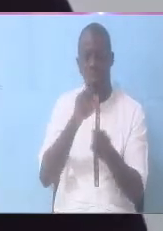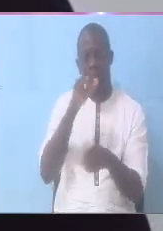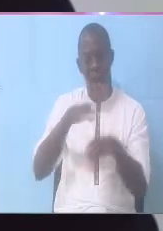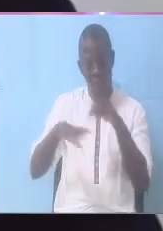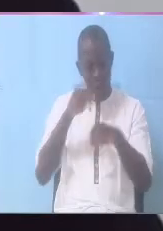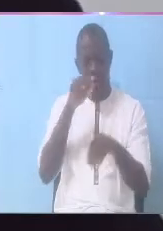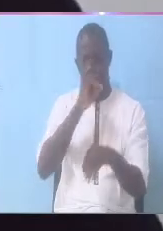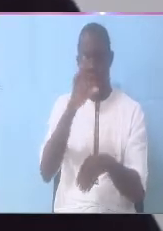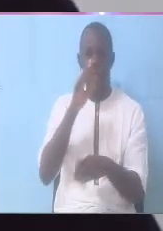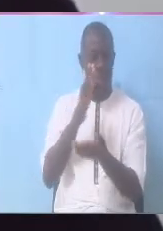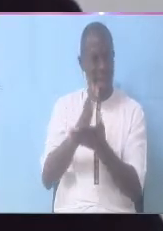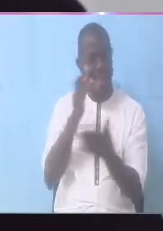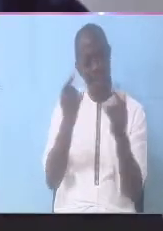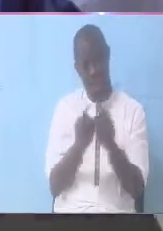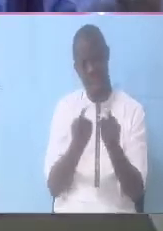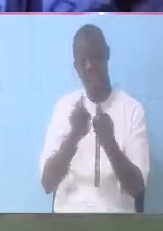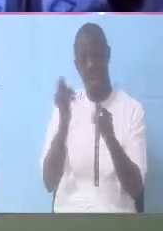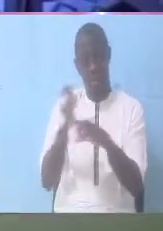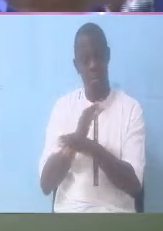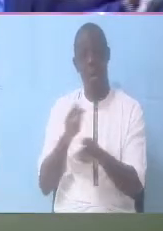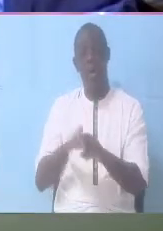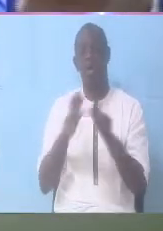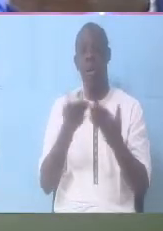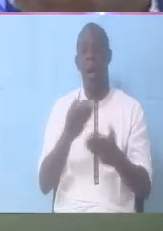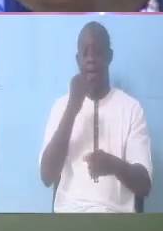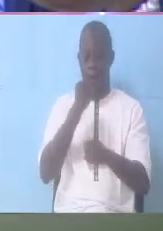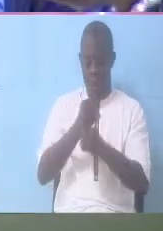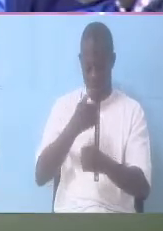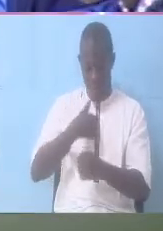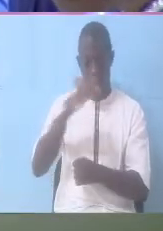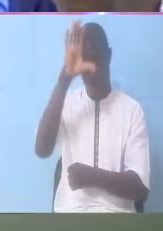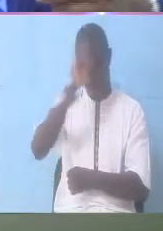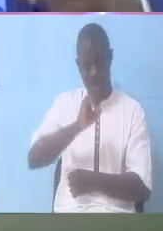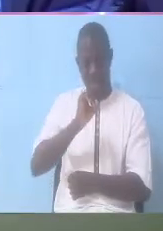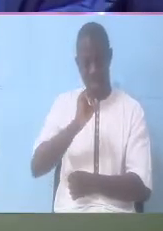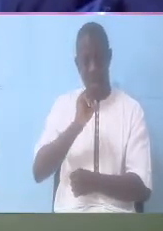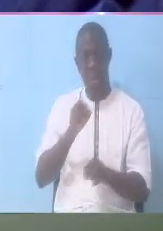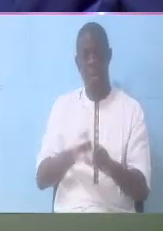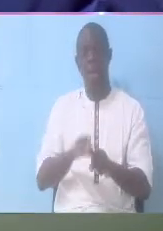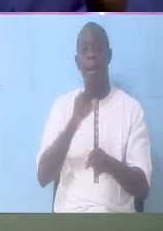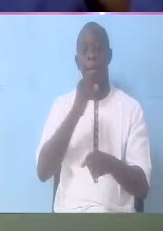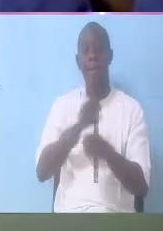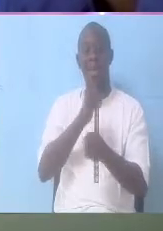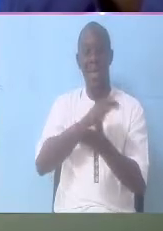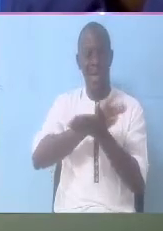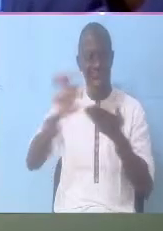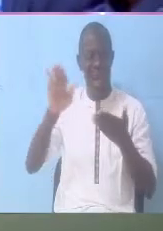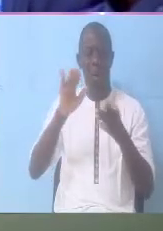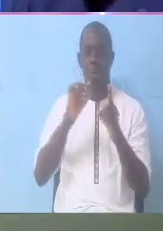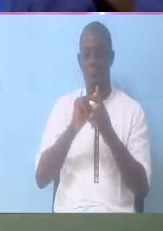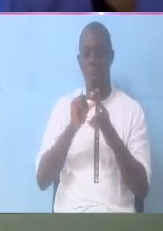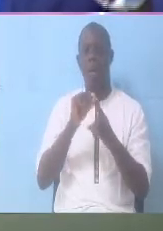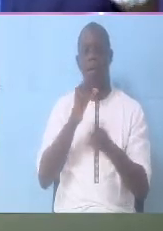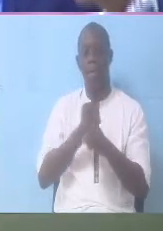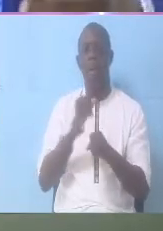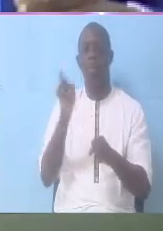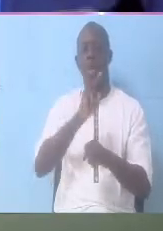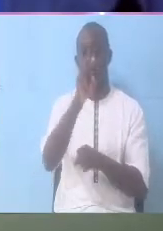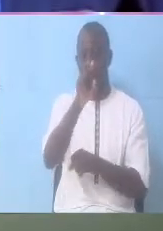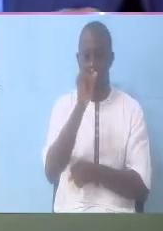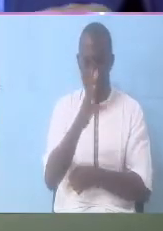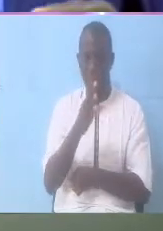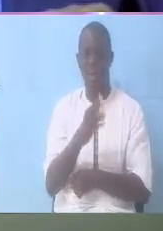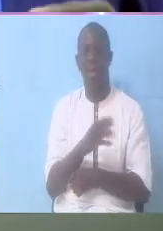come out of my mouth, sir, with due respect, sir. Make me understand in plain terms what you are